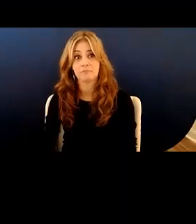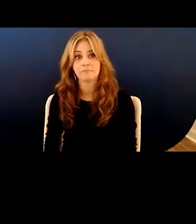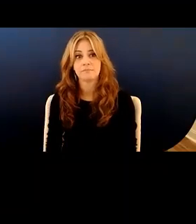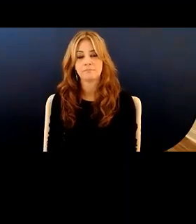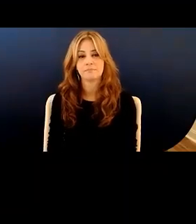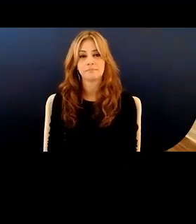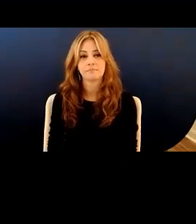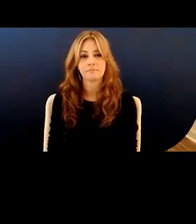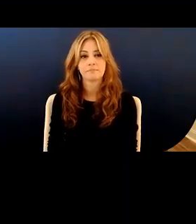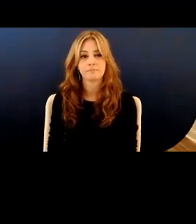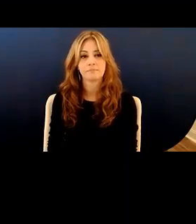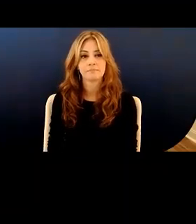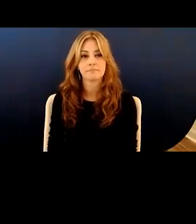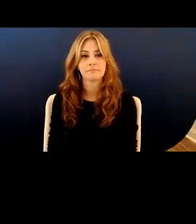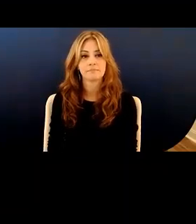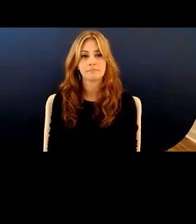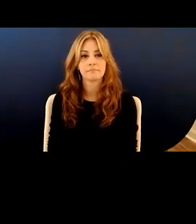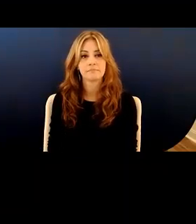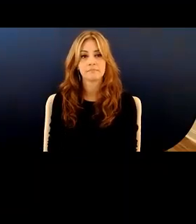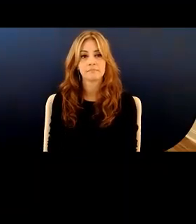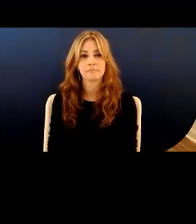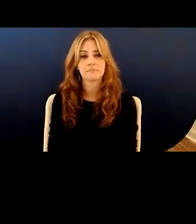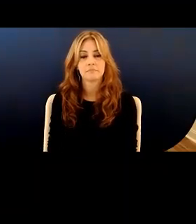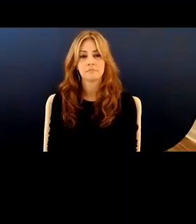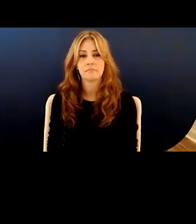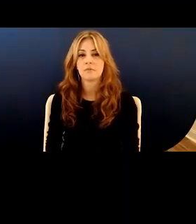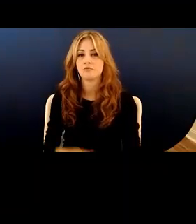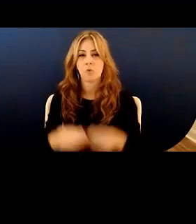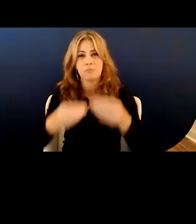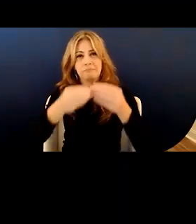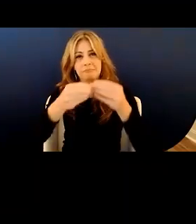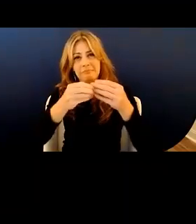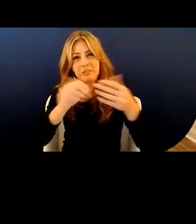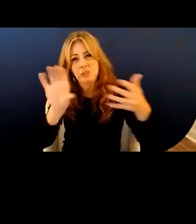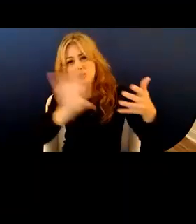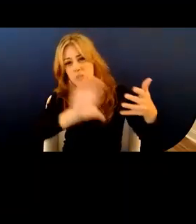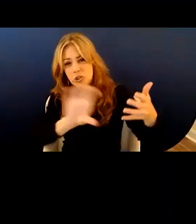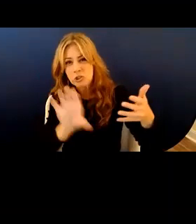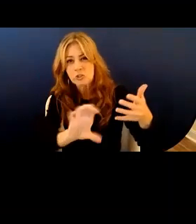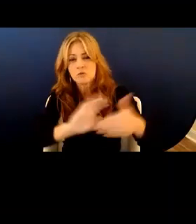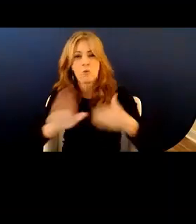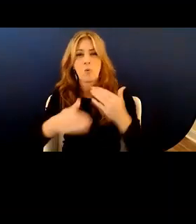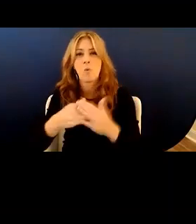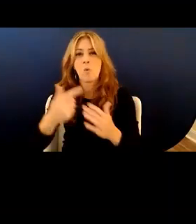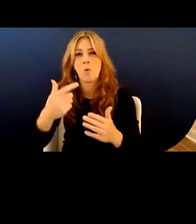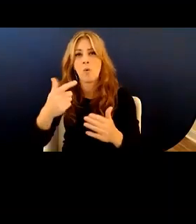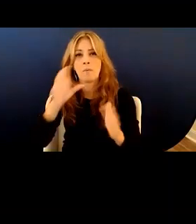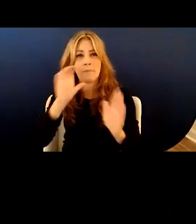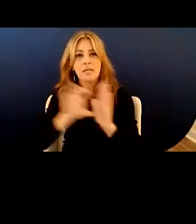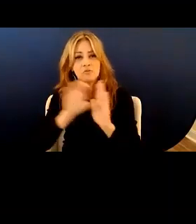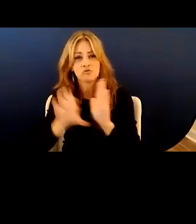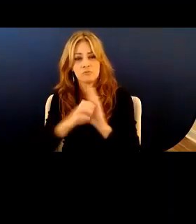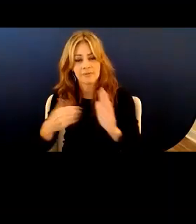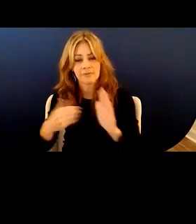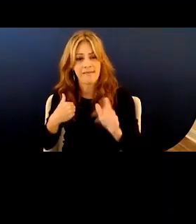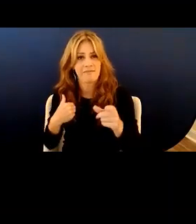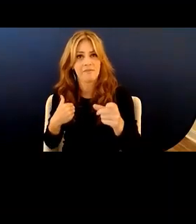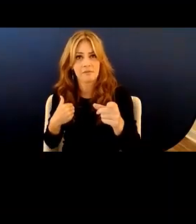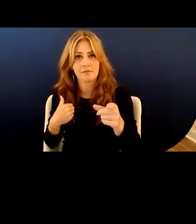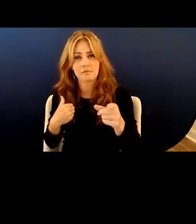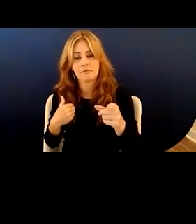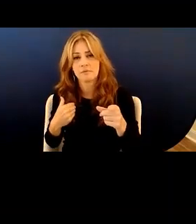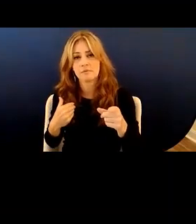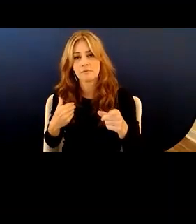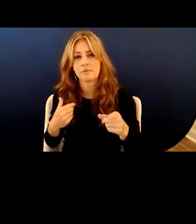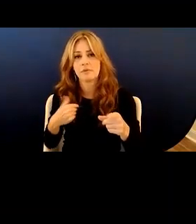And here are all the images that you've uploaded. They're stored in the image gallery. As you can see, I've made